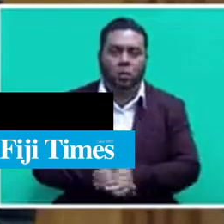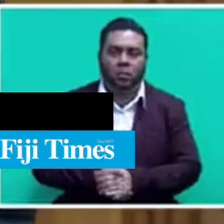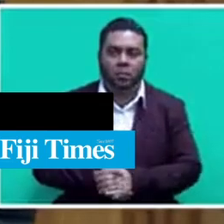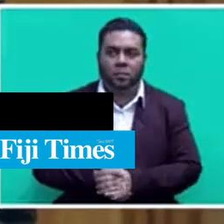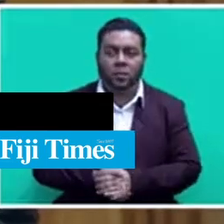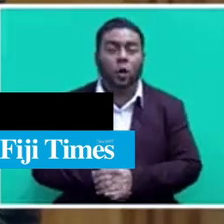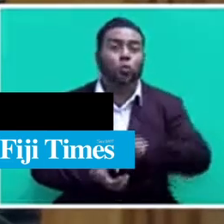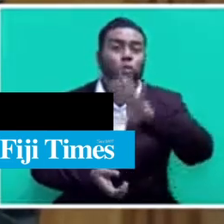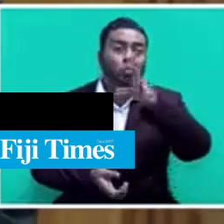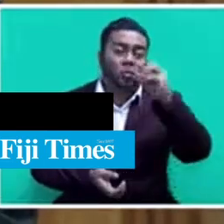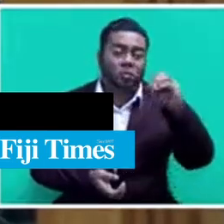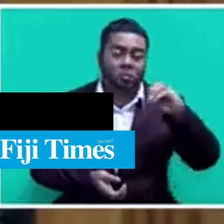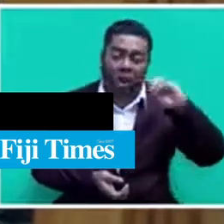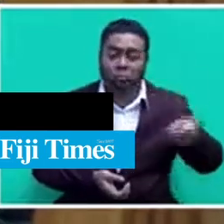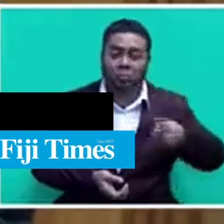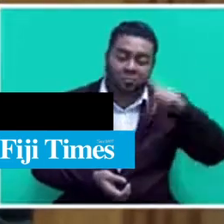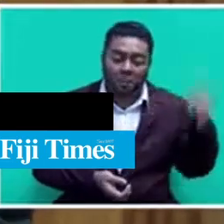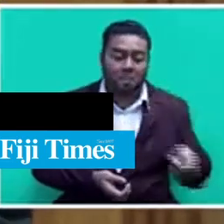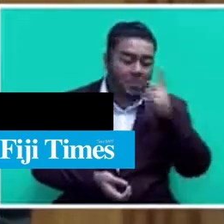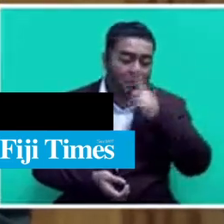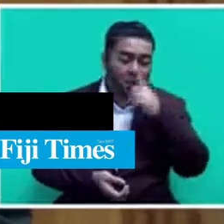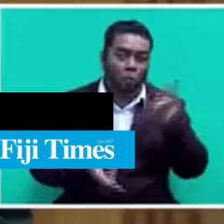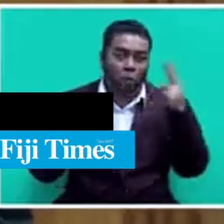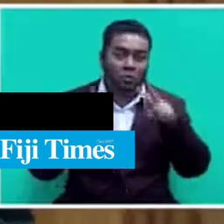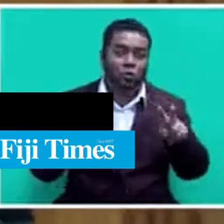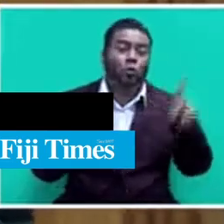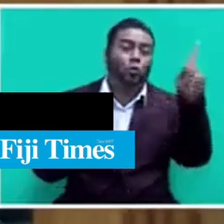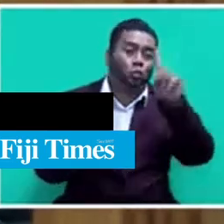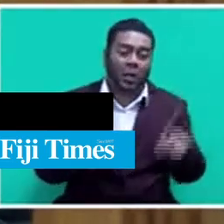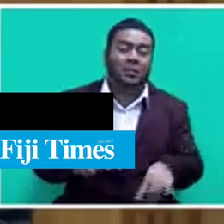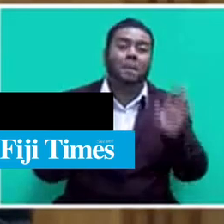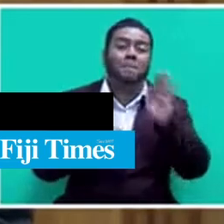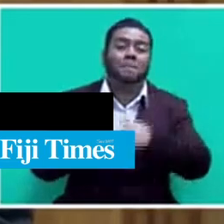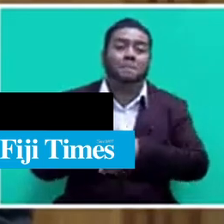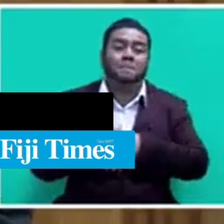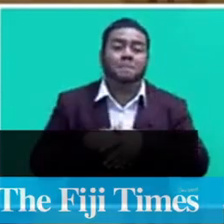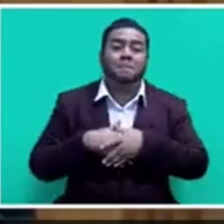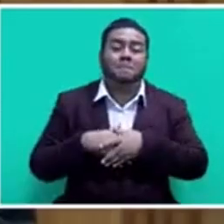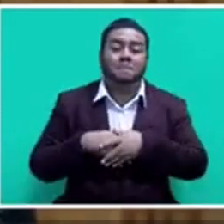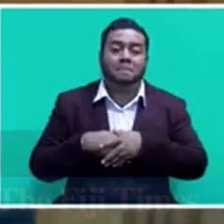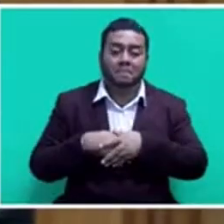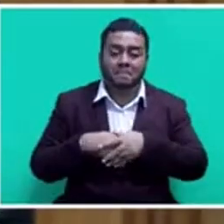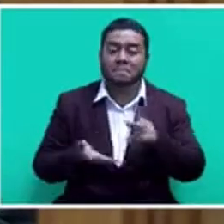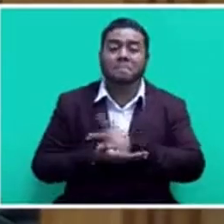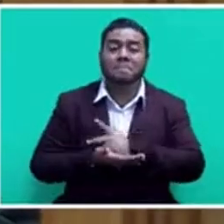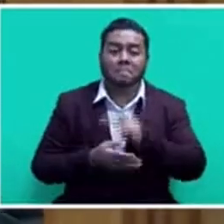thousands of Fijians who might be watching today's Parliament session, to any